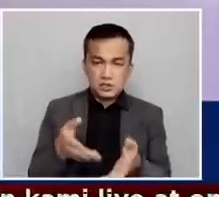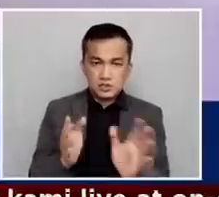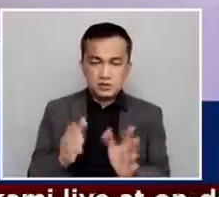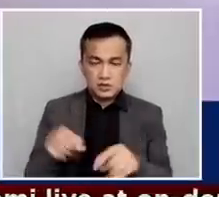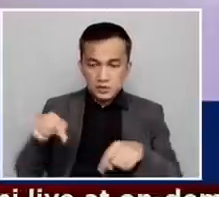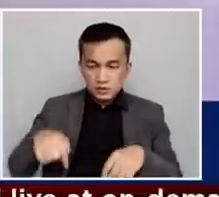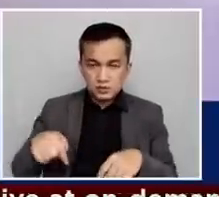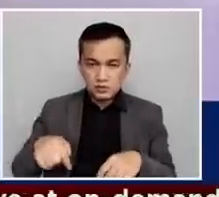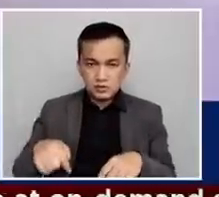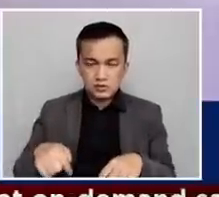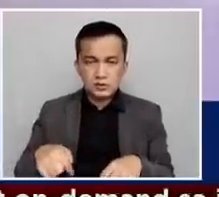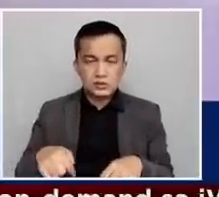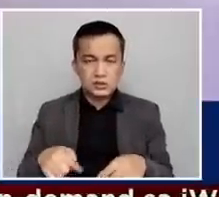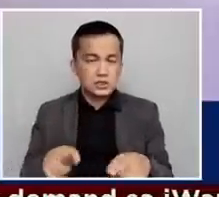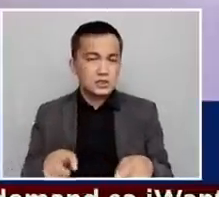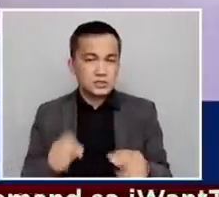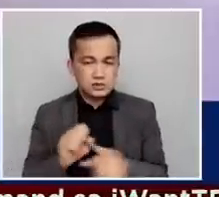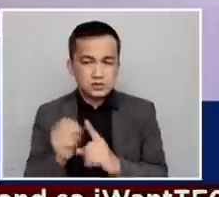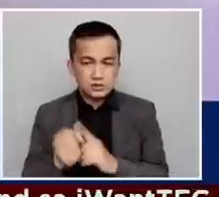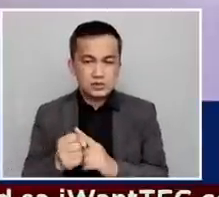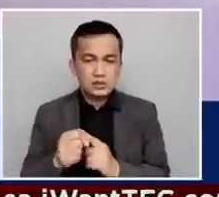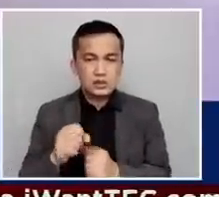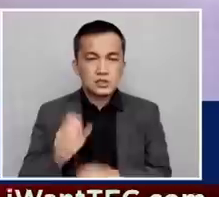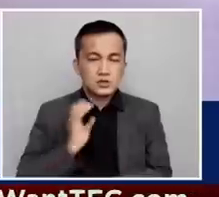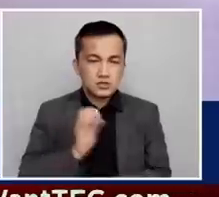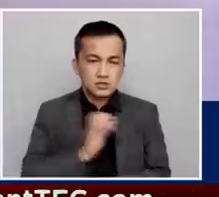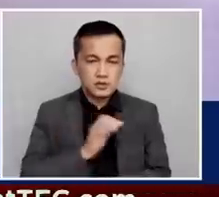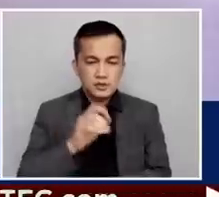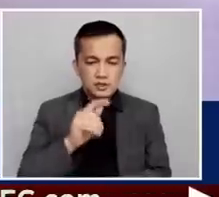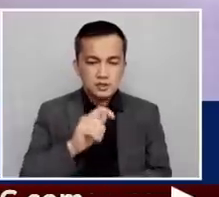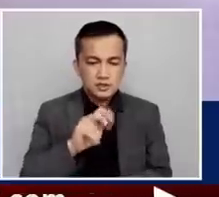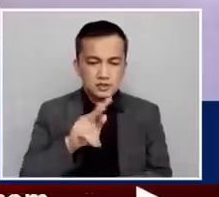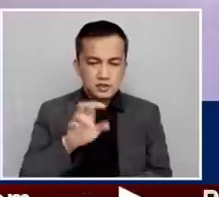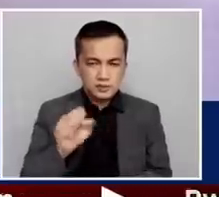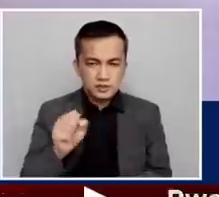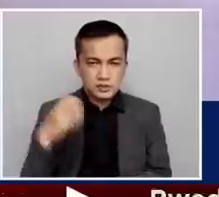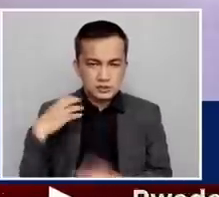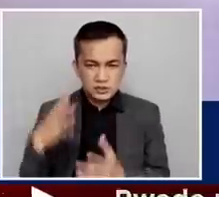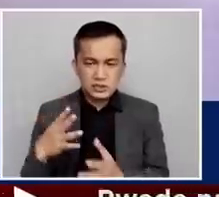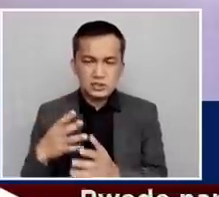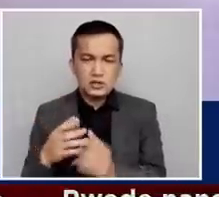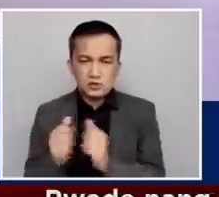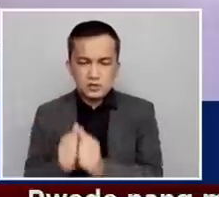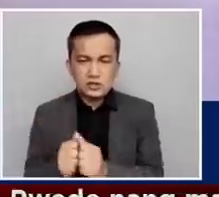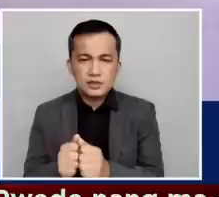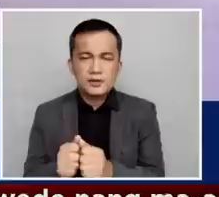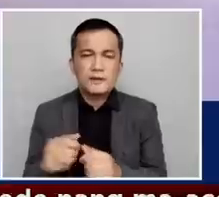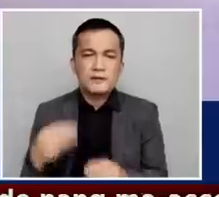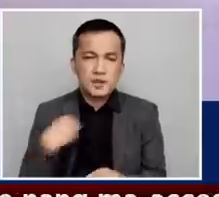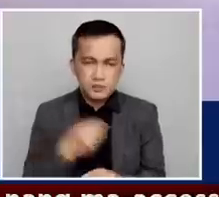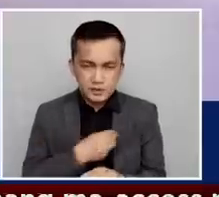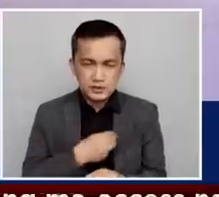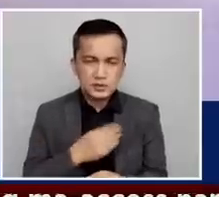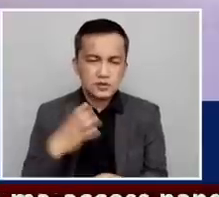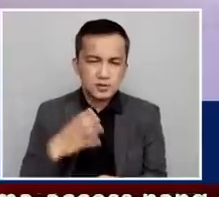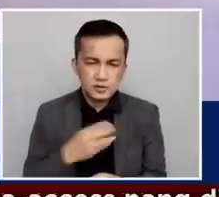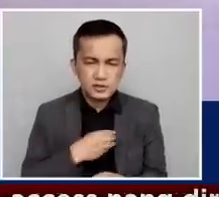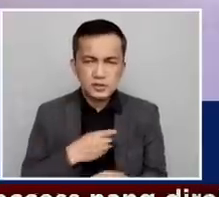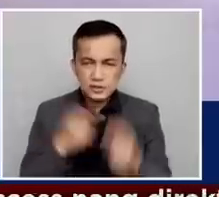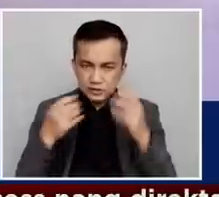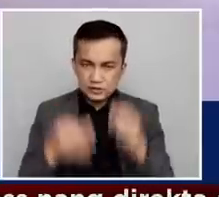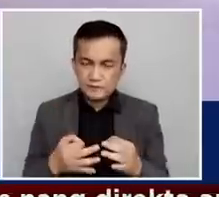Congressman Arnie Tevez, the chair together with the members of the Committee of Ethics and Privileges deemed it